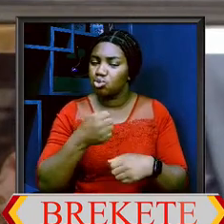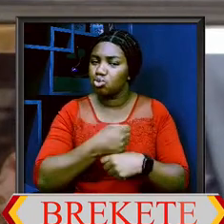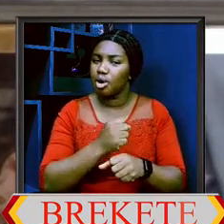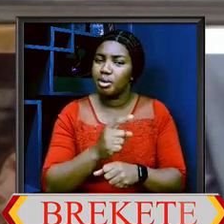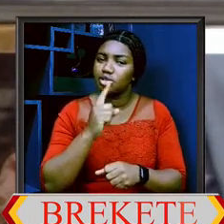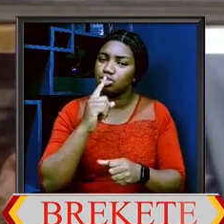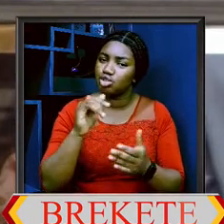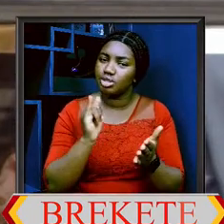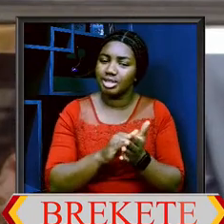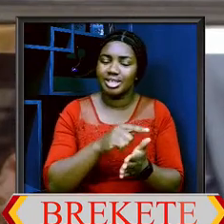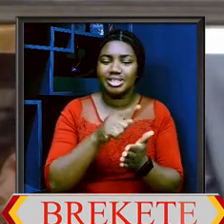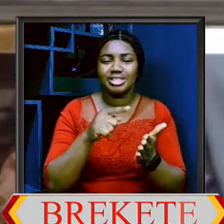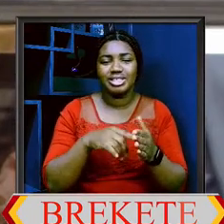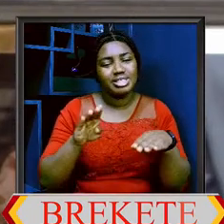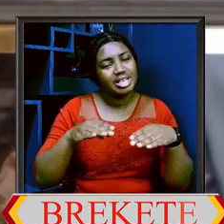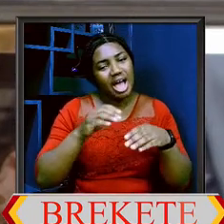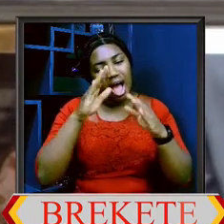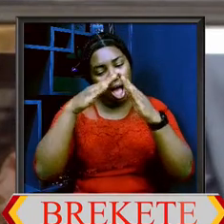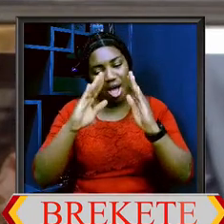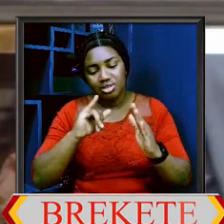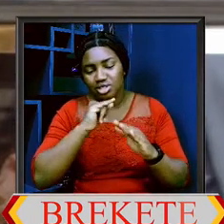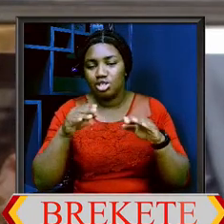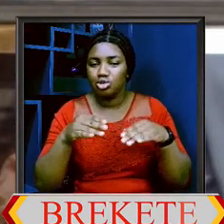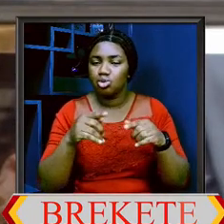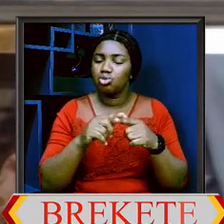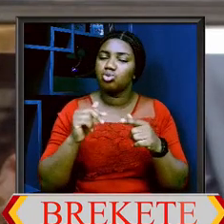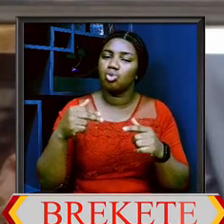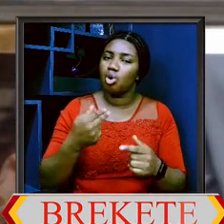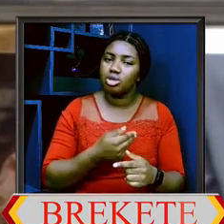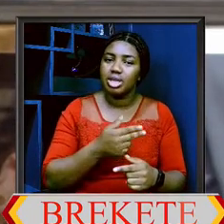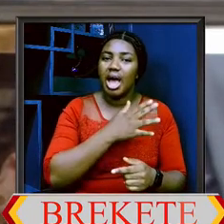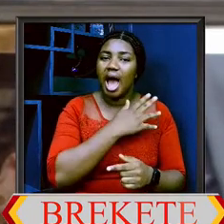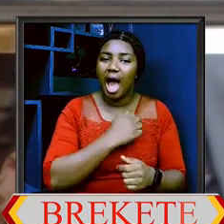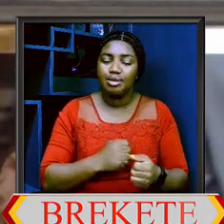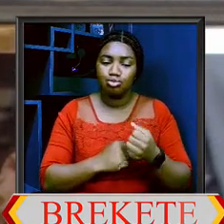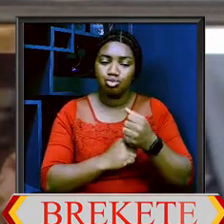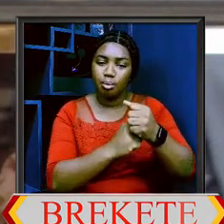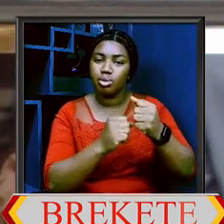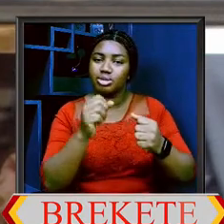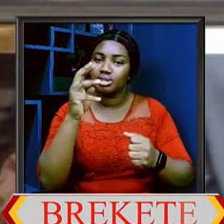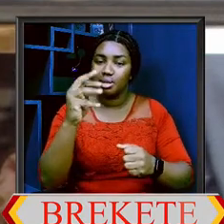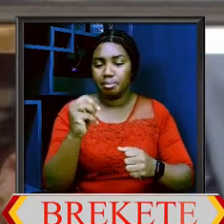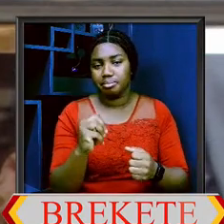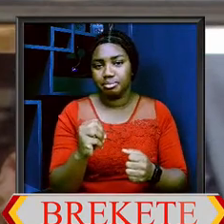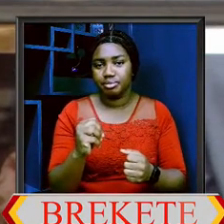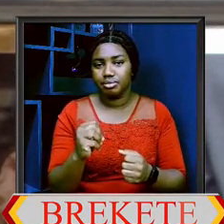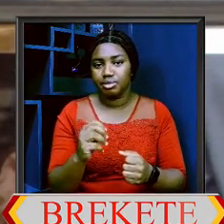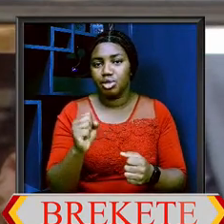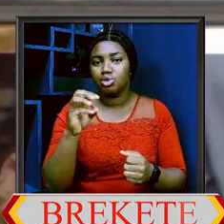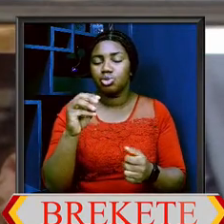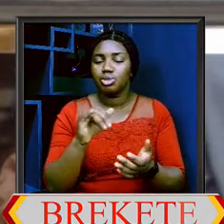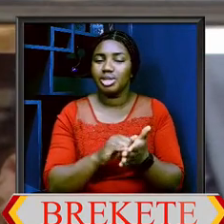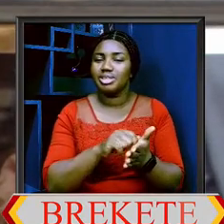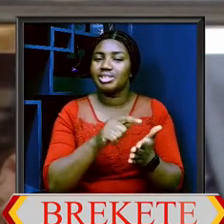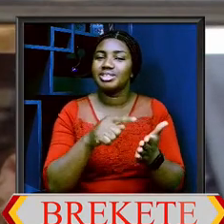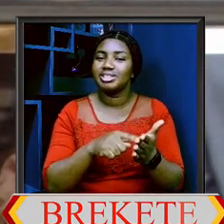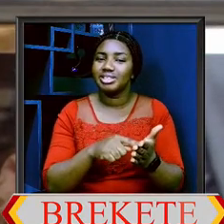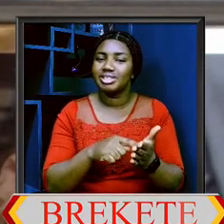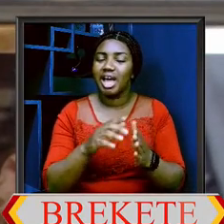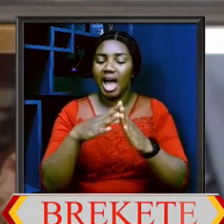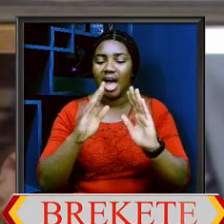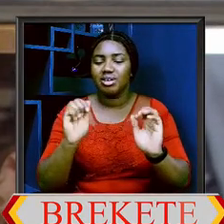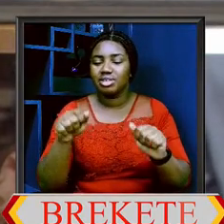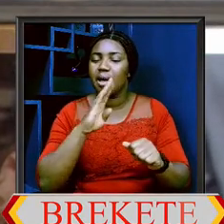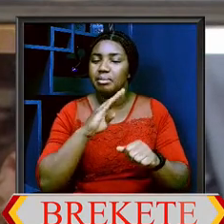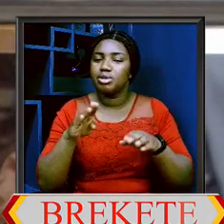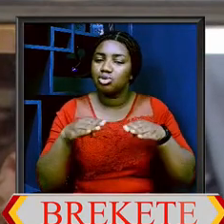that this house is sold to us and support them so that this house can be sold to us